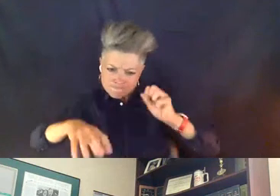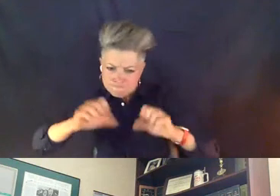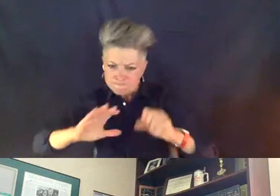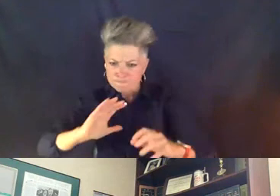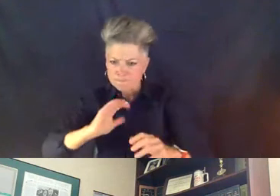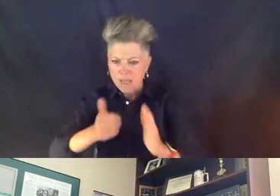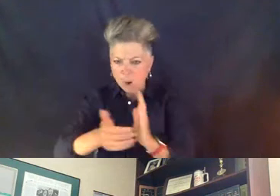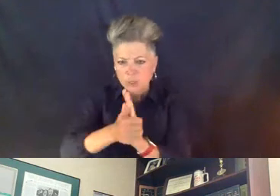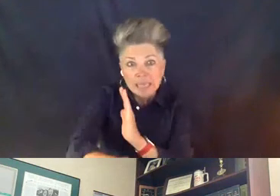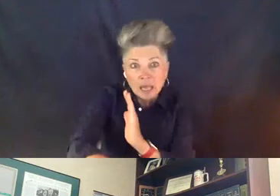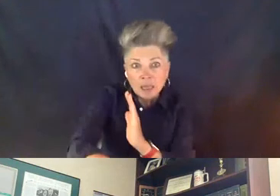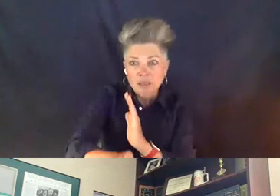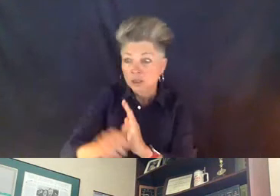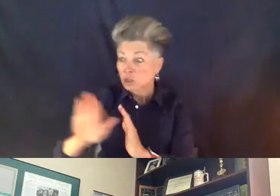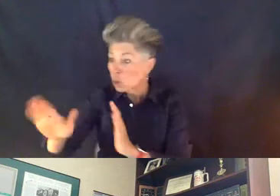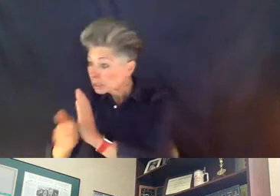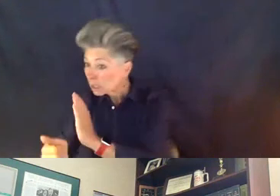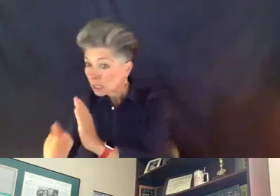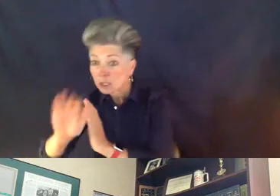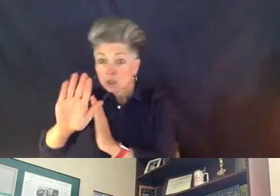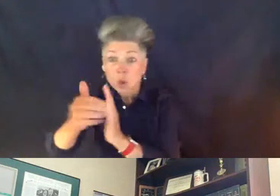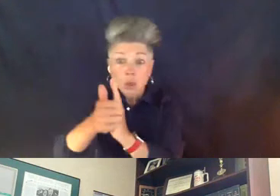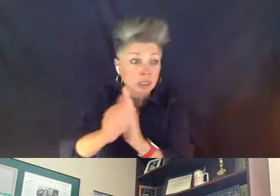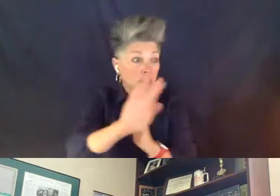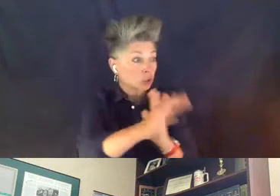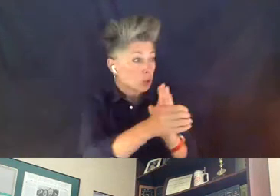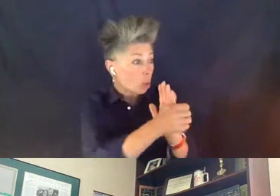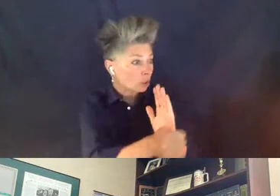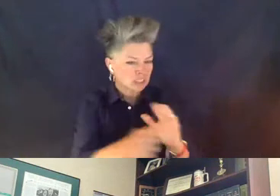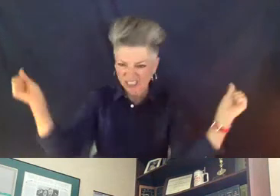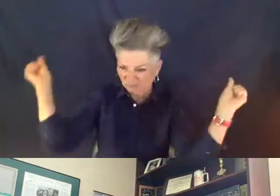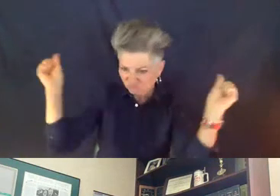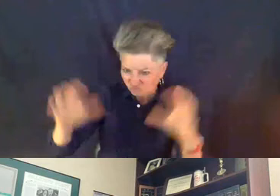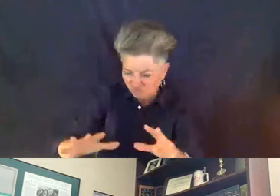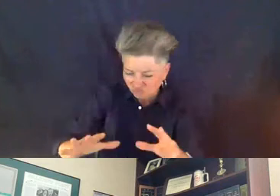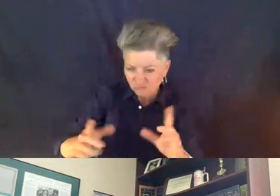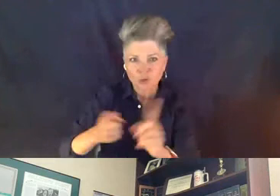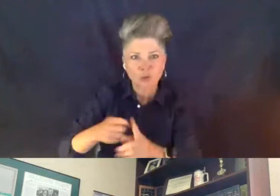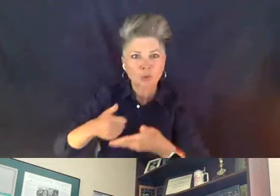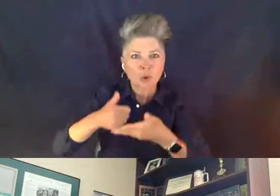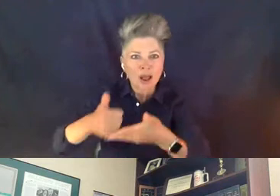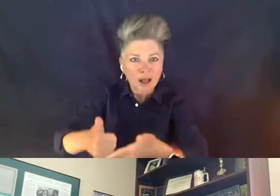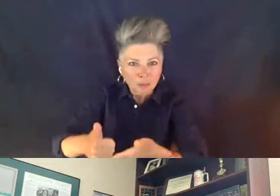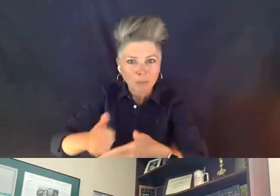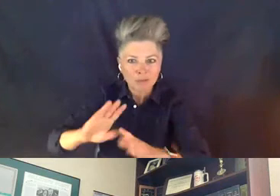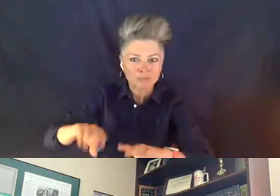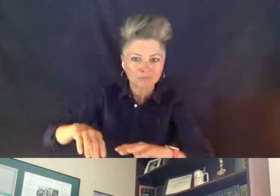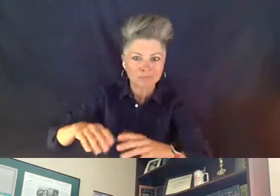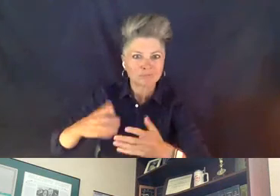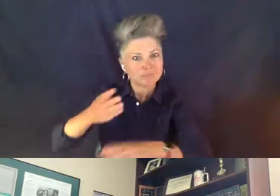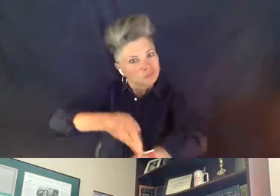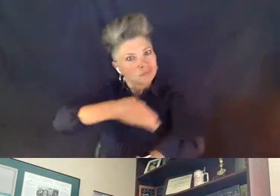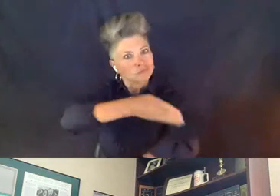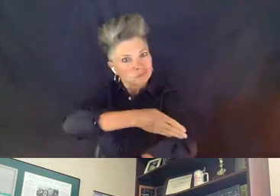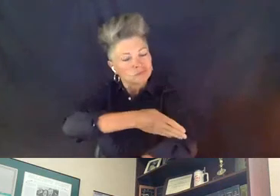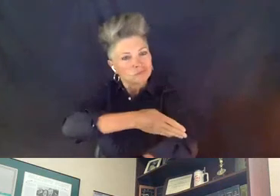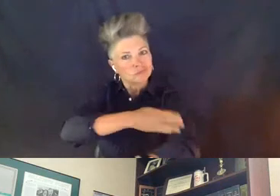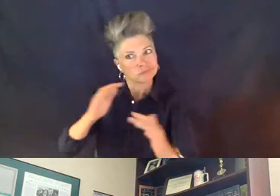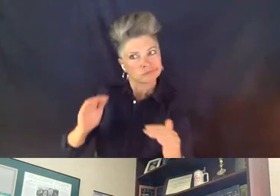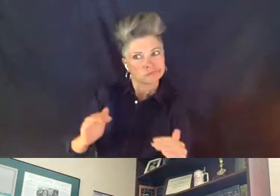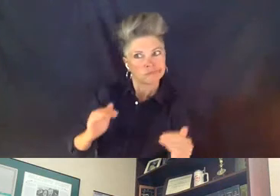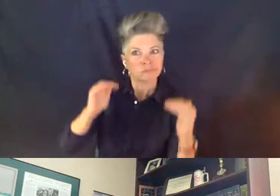or points of pieces to leverage to contribute to making those changes that